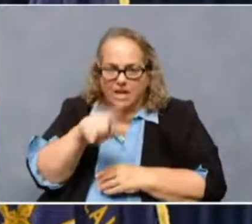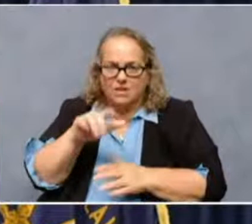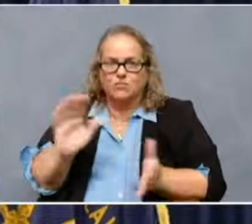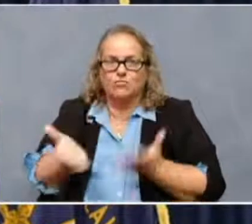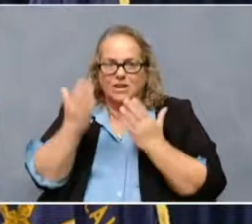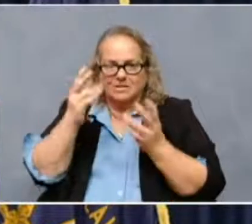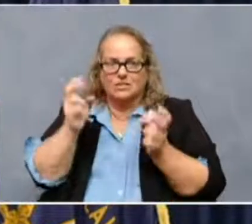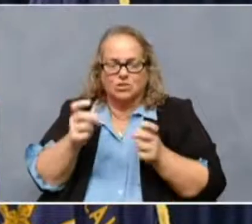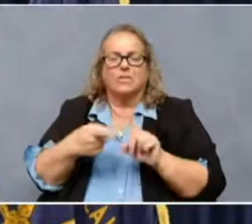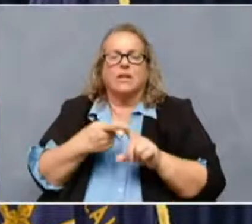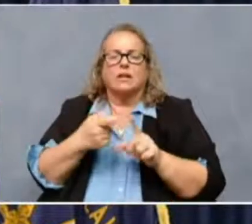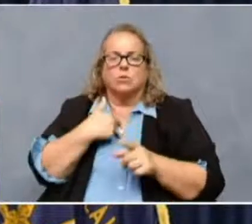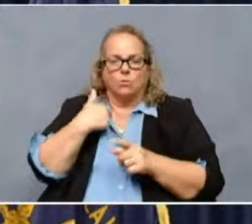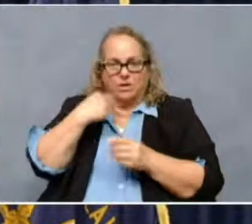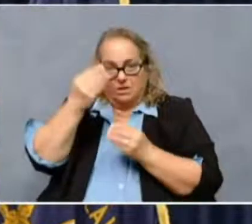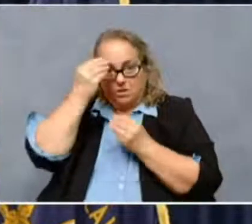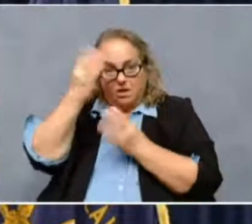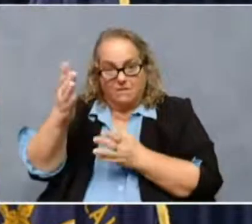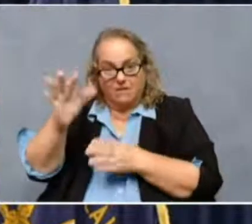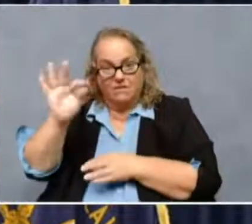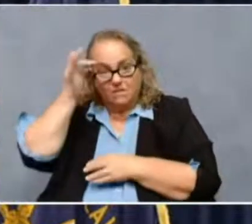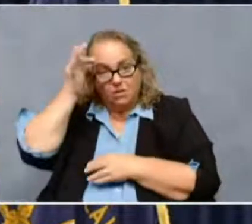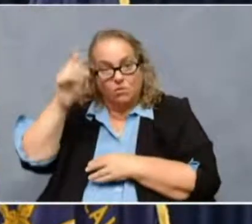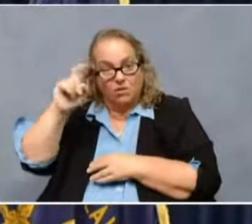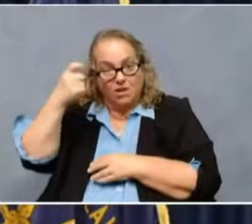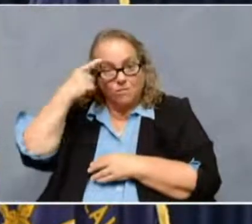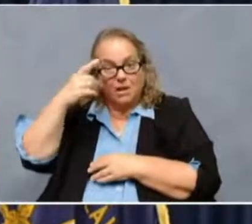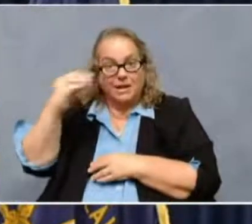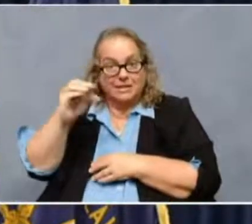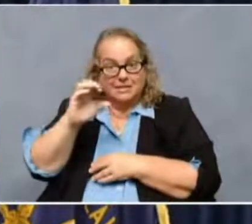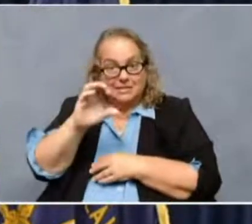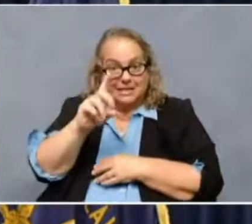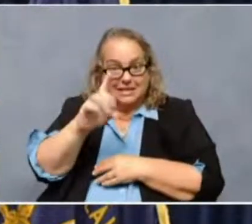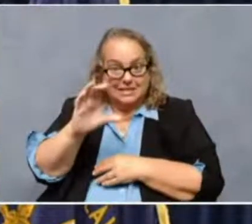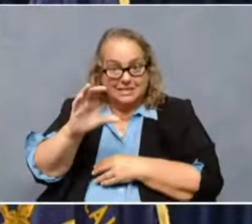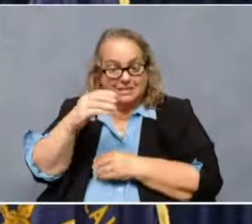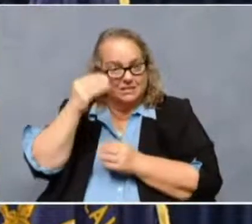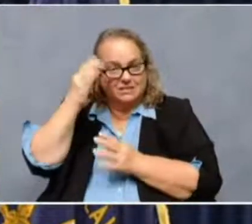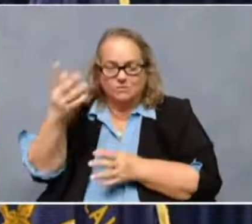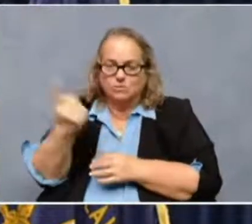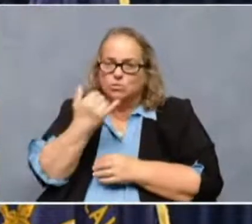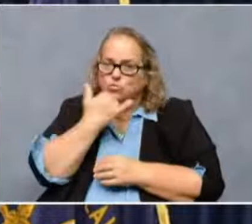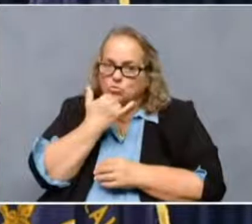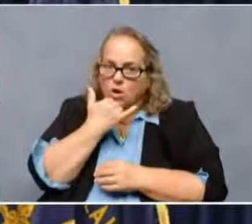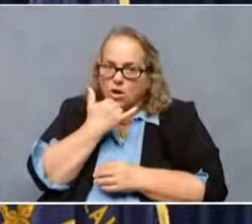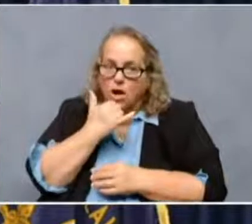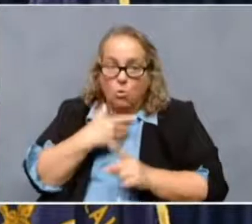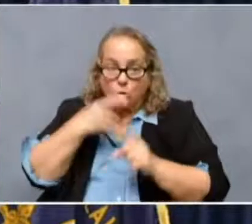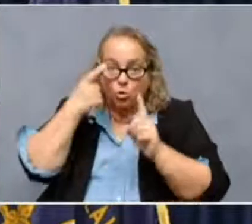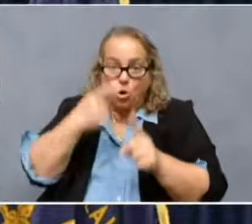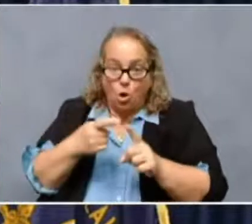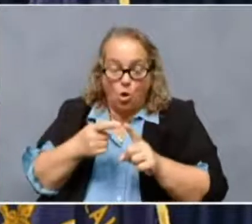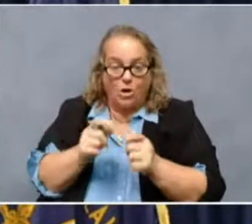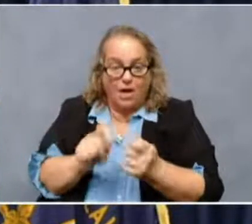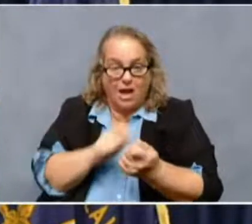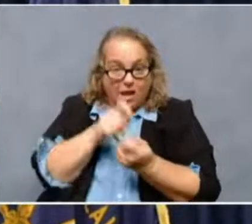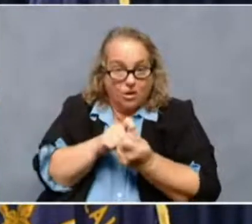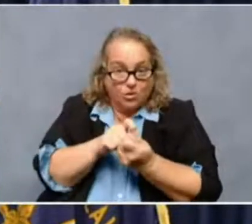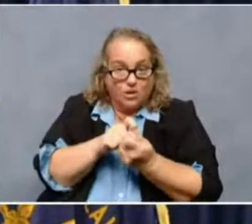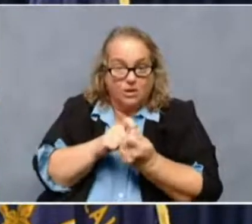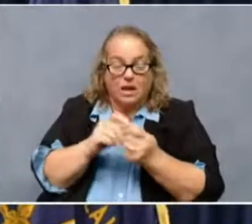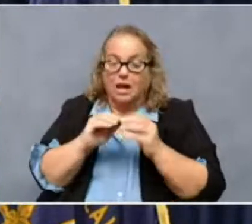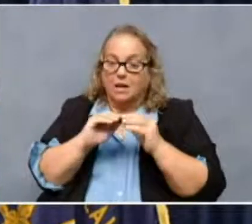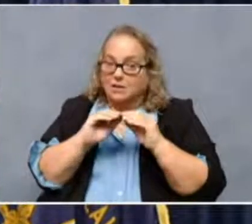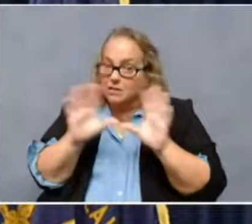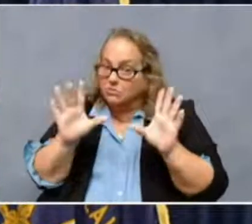it with the CDC and the federal government. I mean, our goal was to be accurate and transparent. Even with the news we had